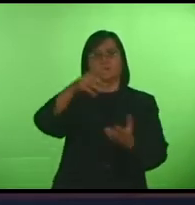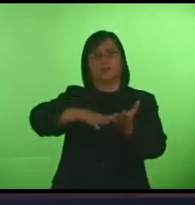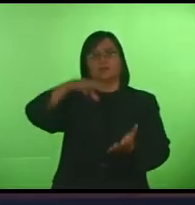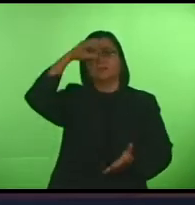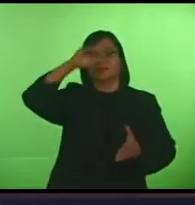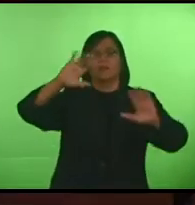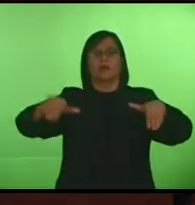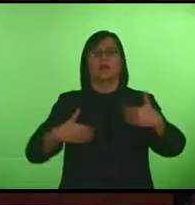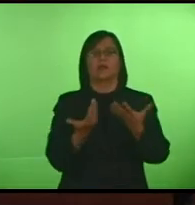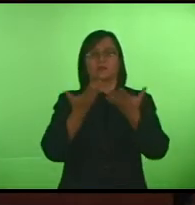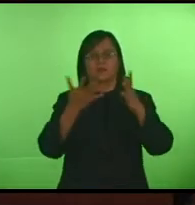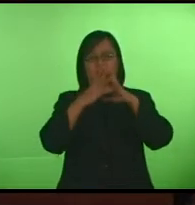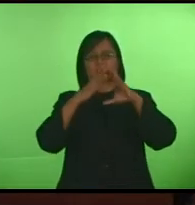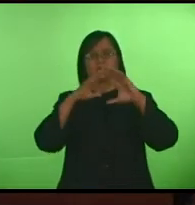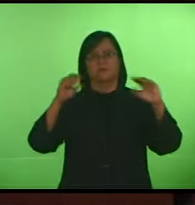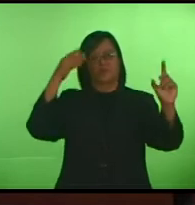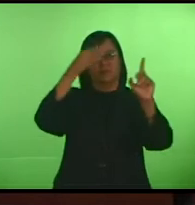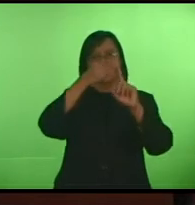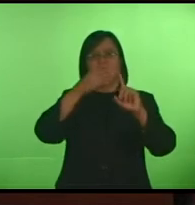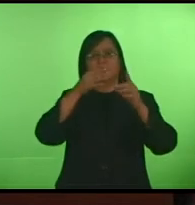tackle essays.